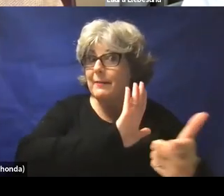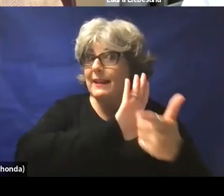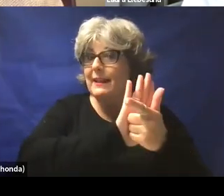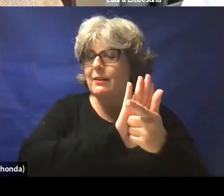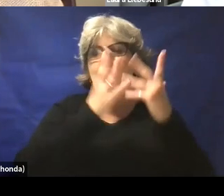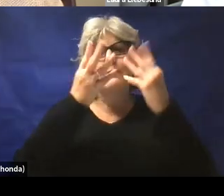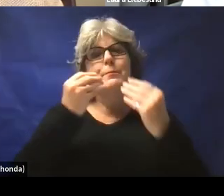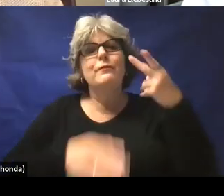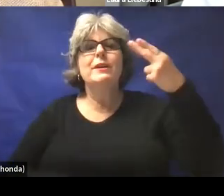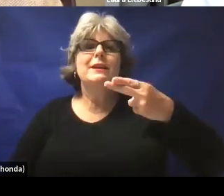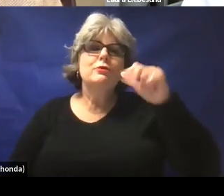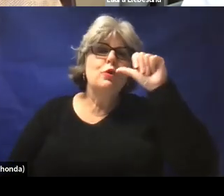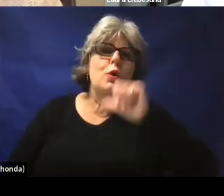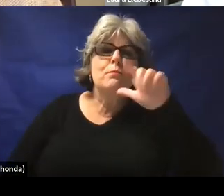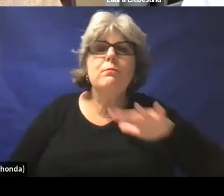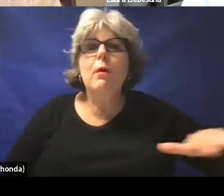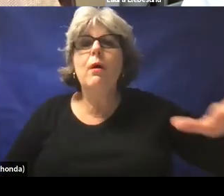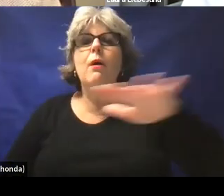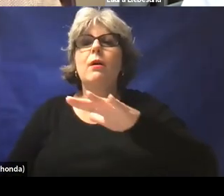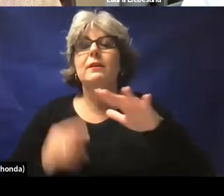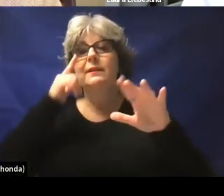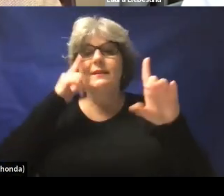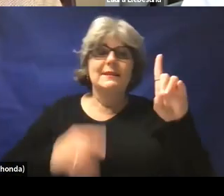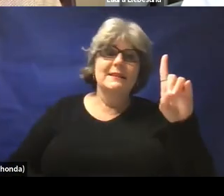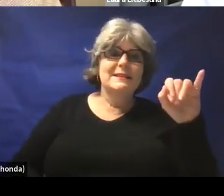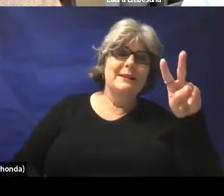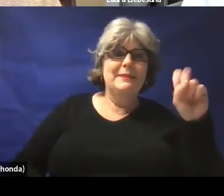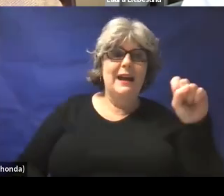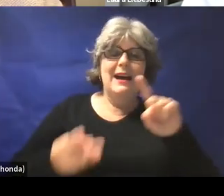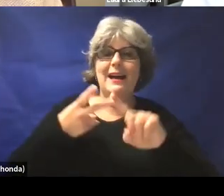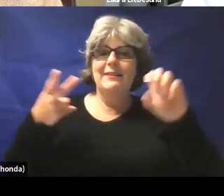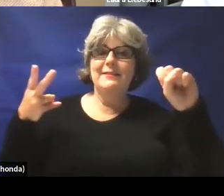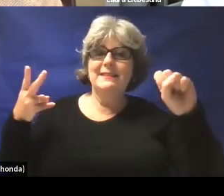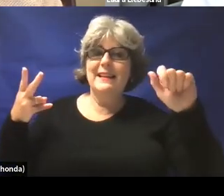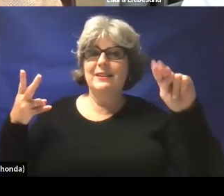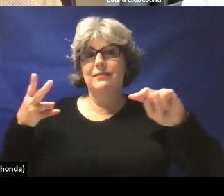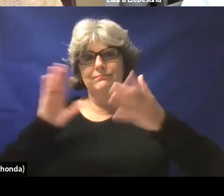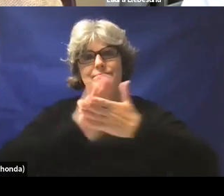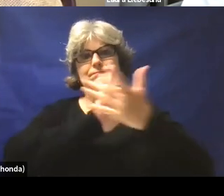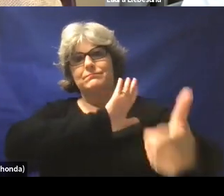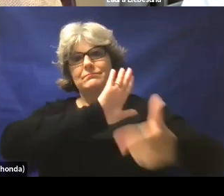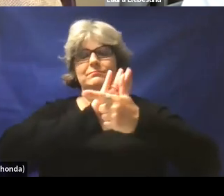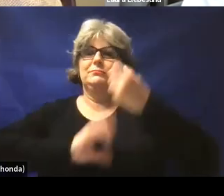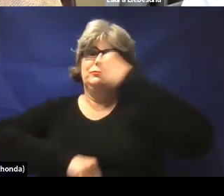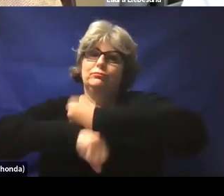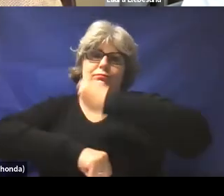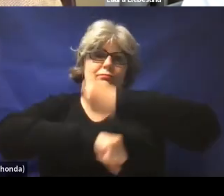these beautiful historic bars and some of the dives and saloons, all of them were basically declared illegal